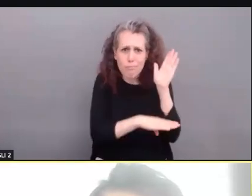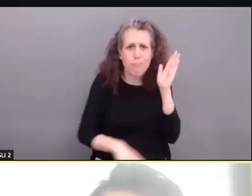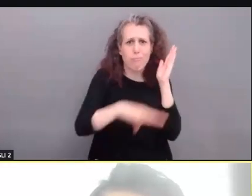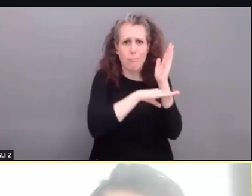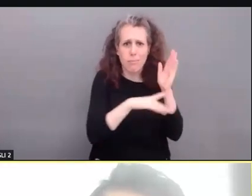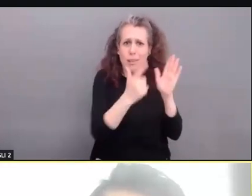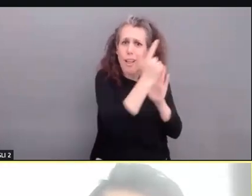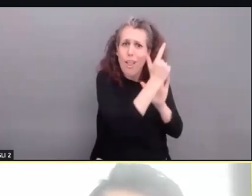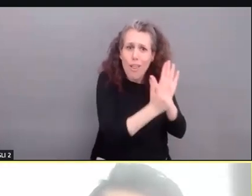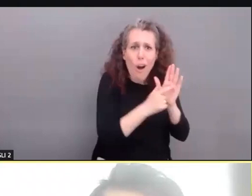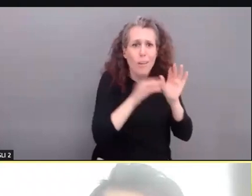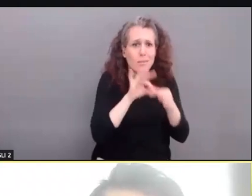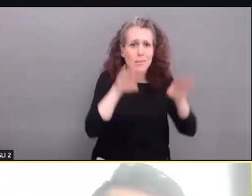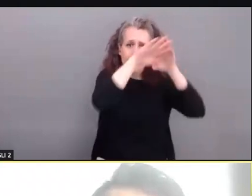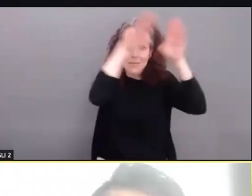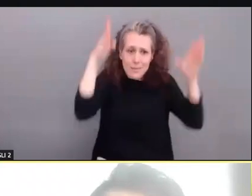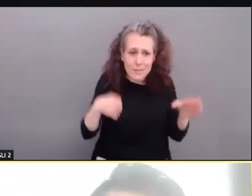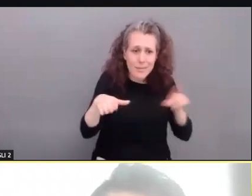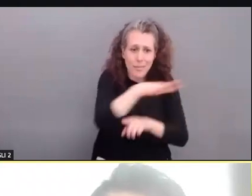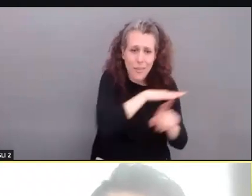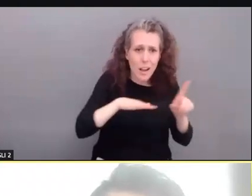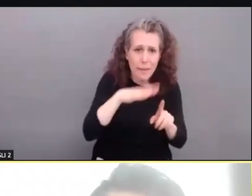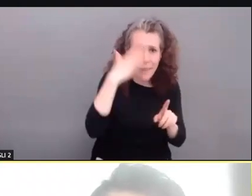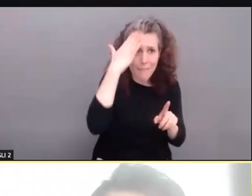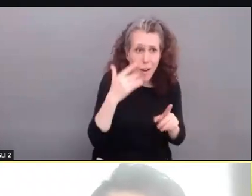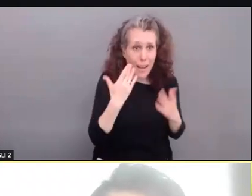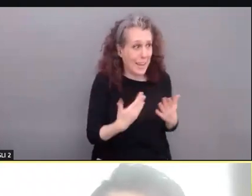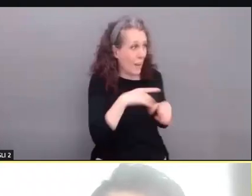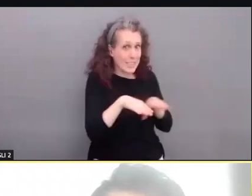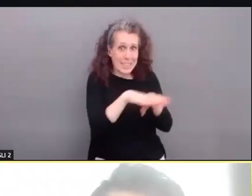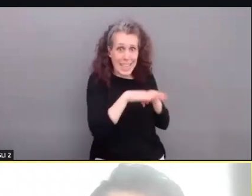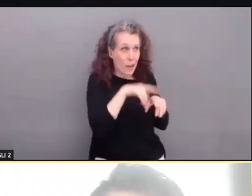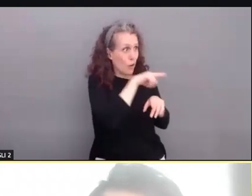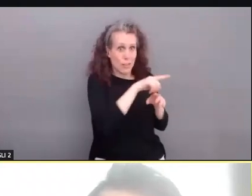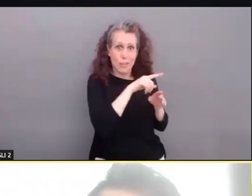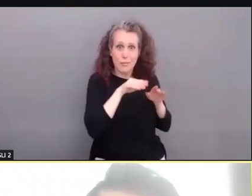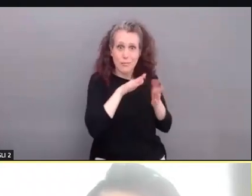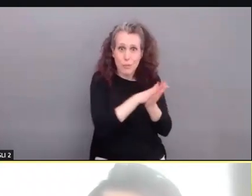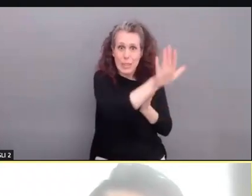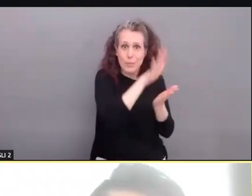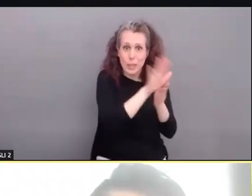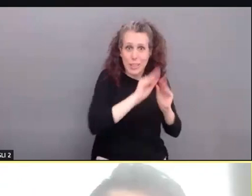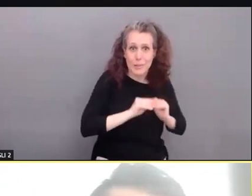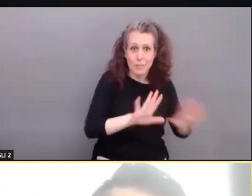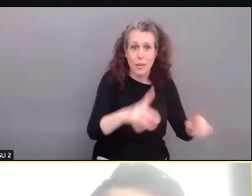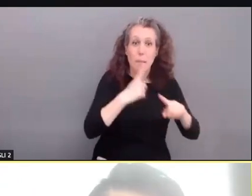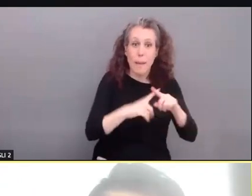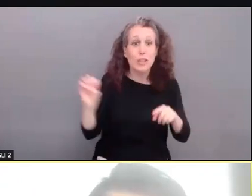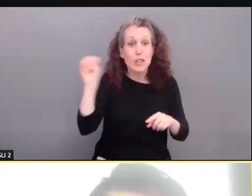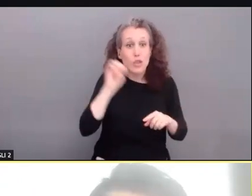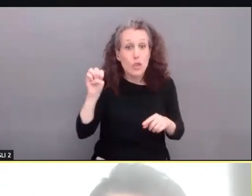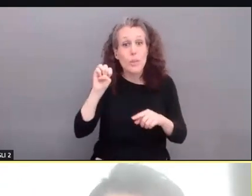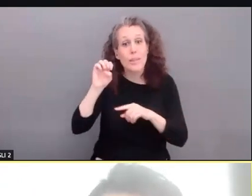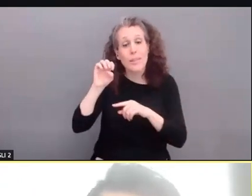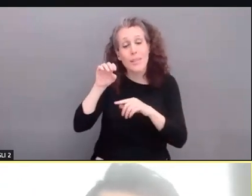accessibility in the built environment, given the publication of this standard, but also the transposition process of the European